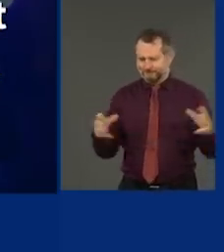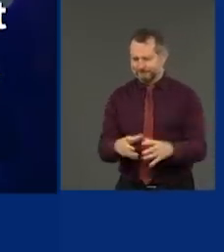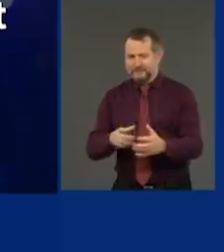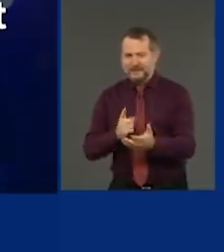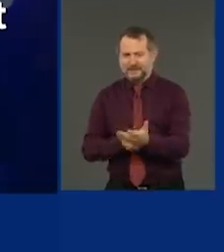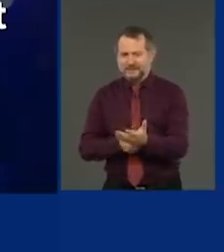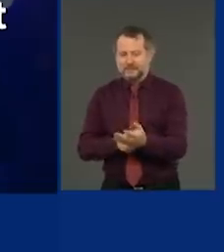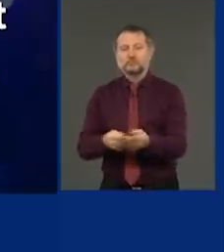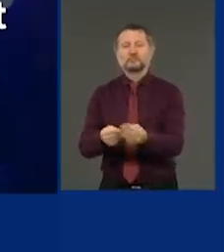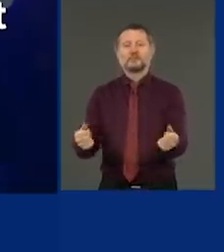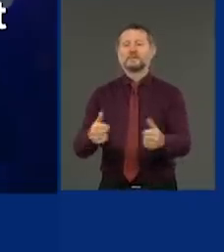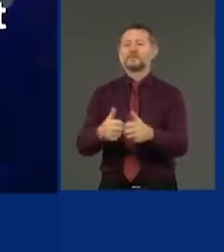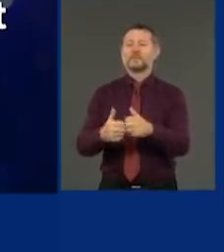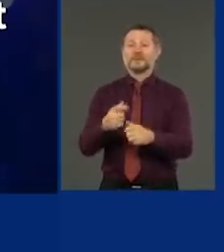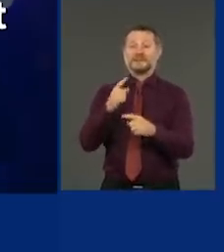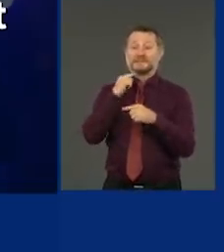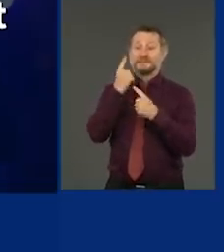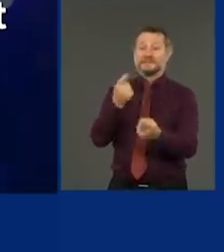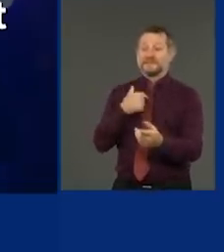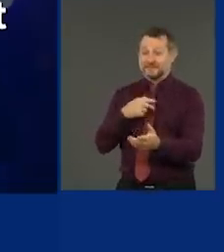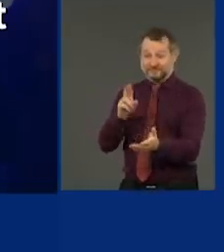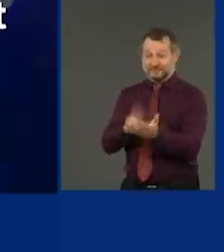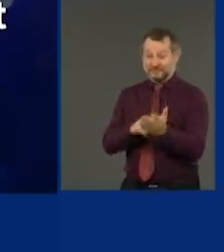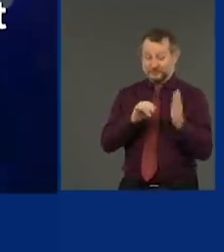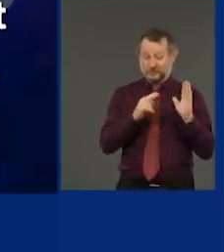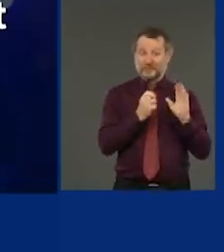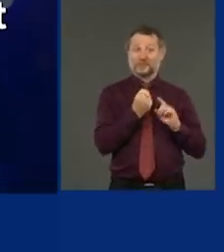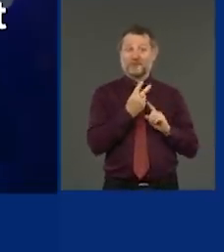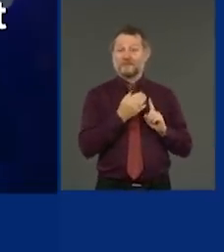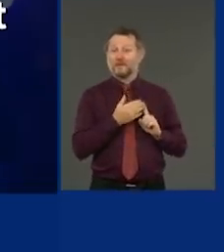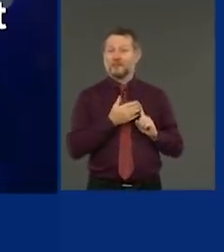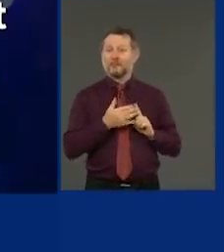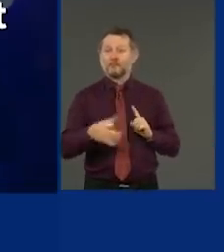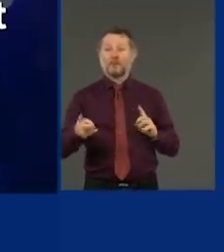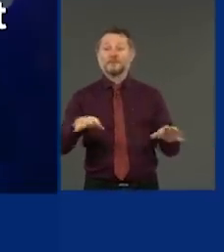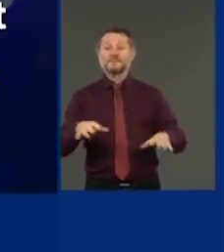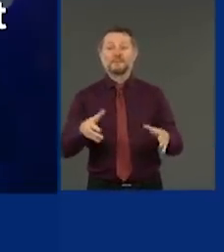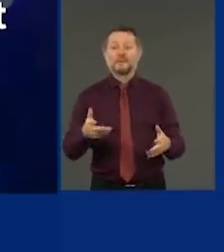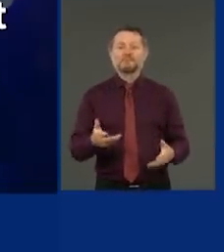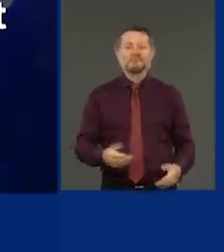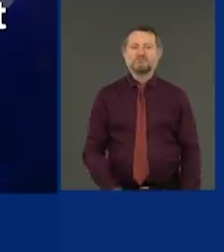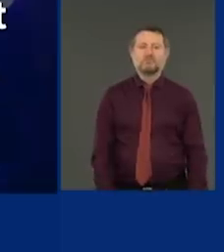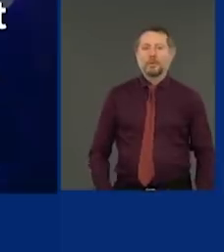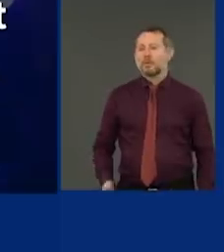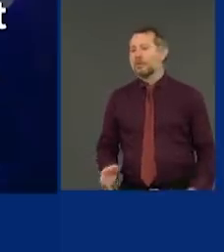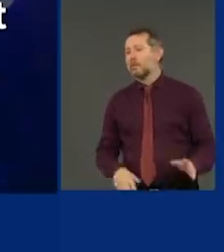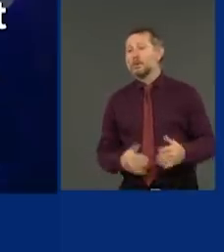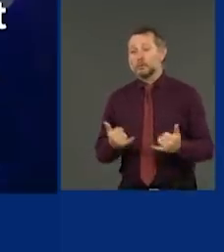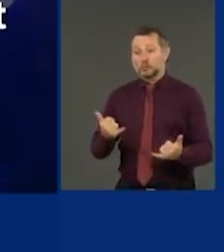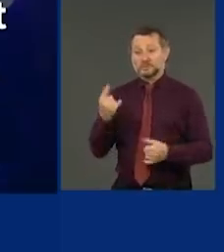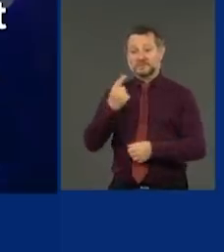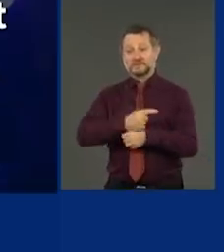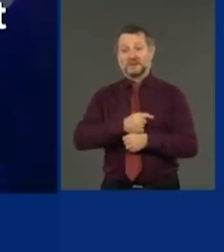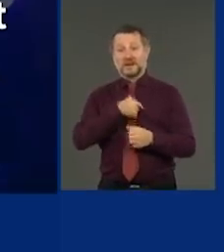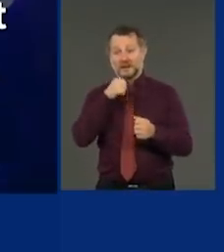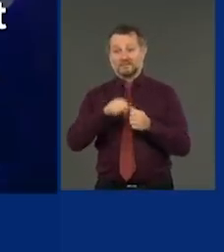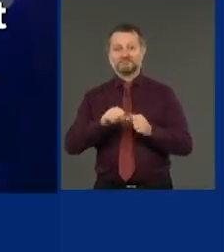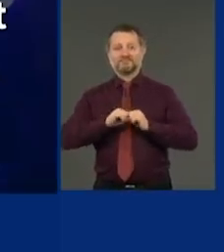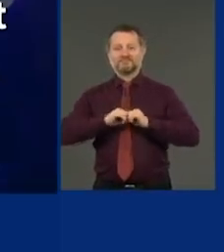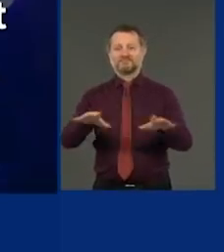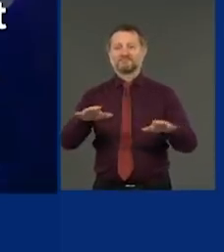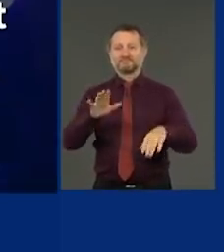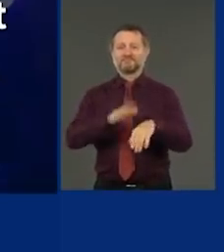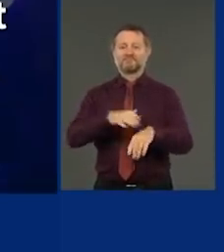Very little has been done. Today I'm sending a letter to 500 jurisdictions in New York State that have a police department. And